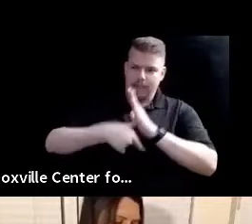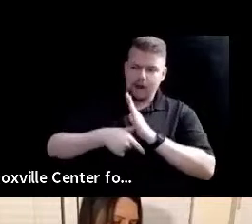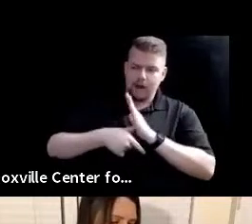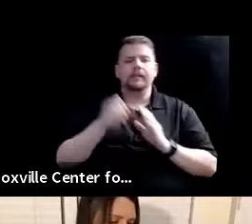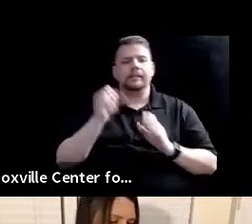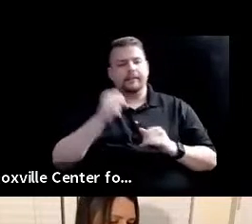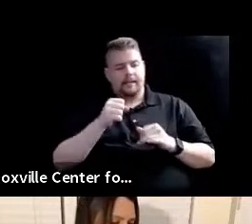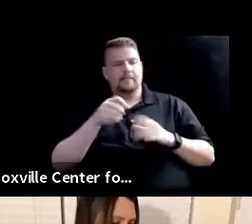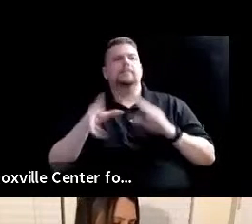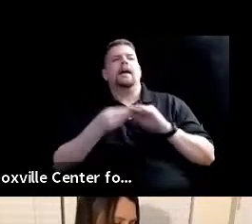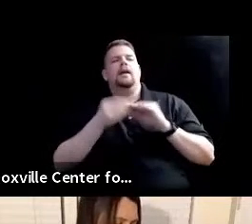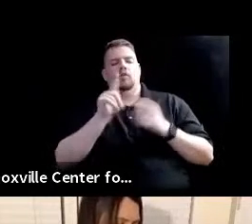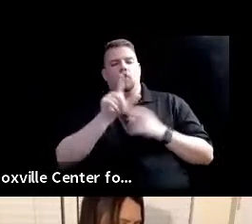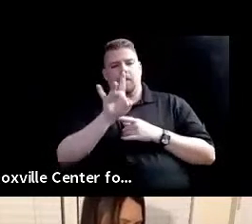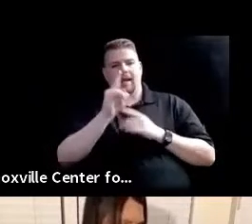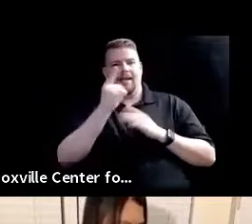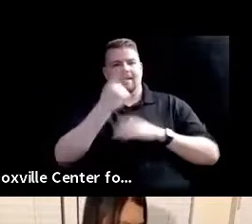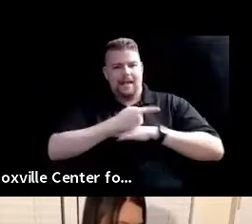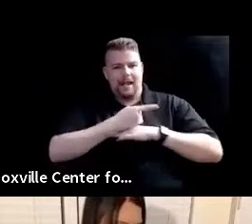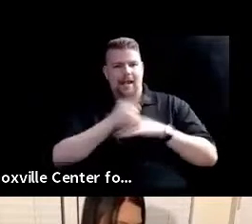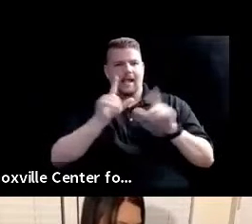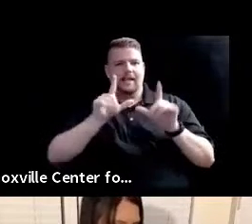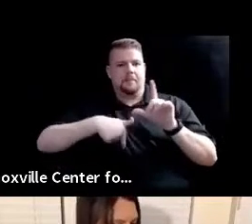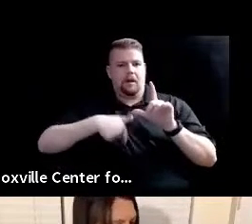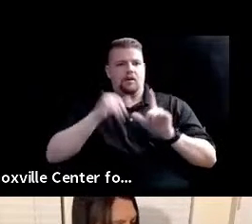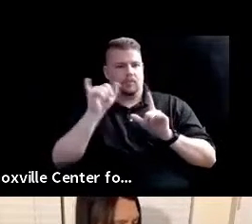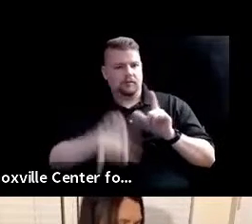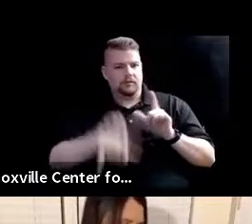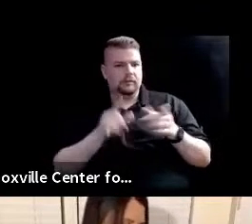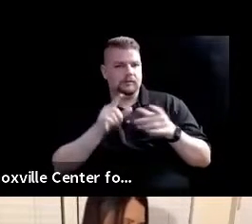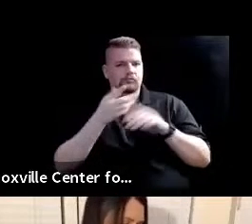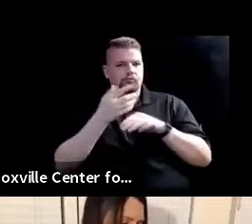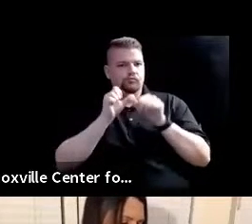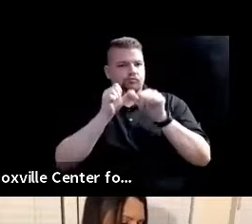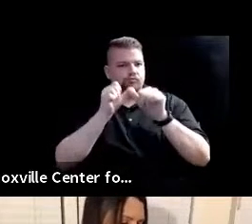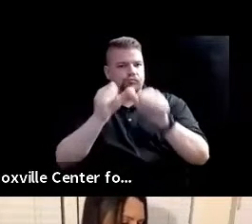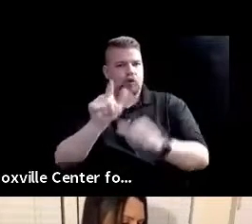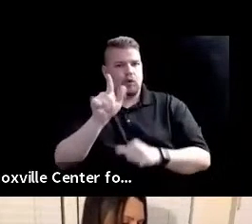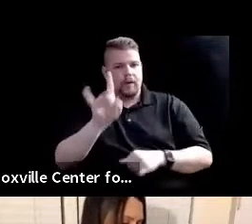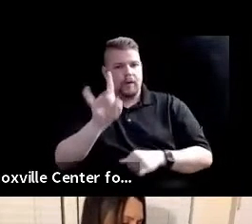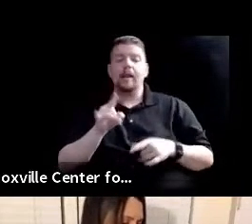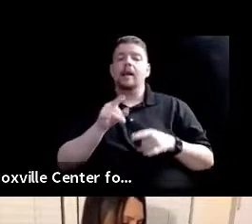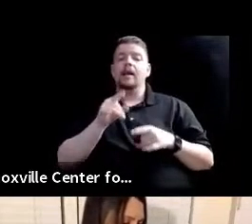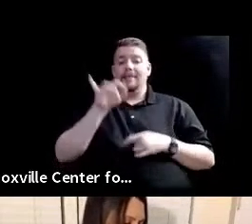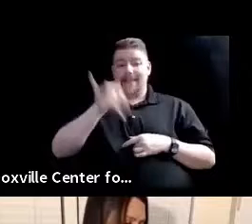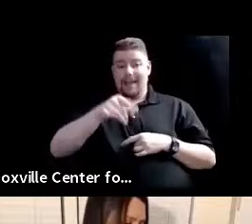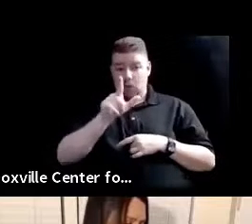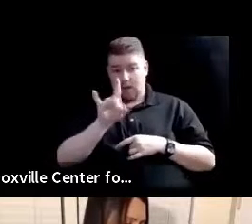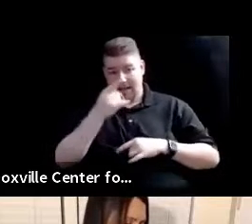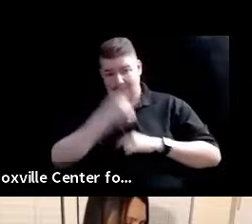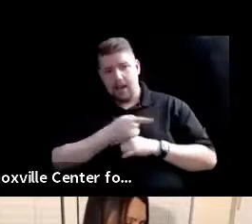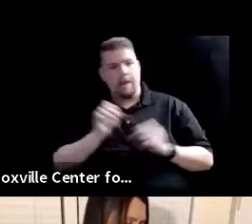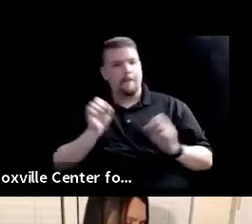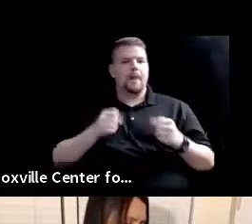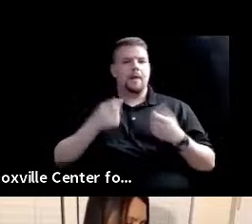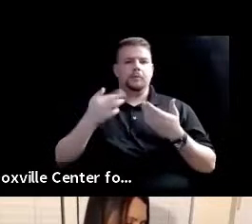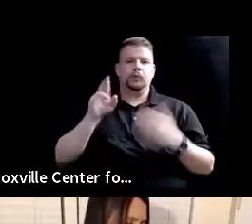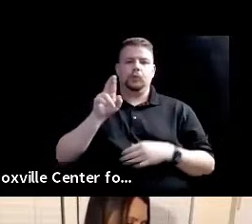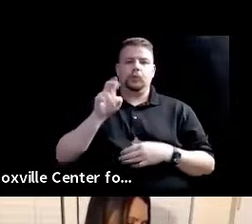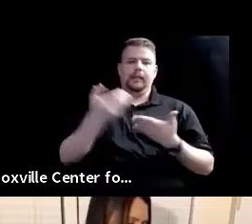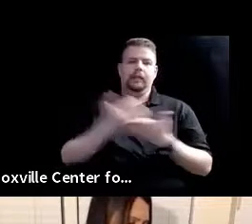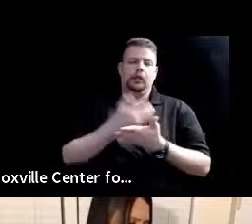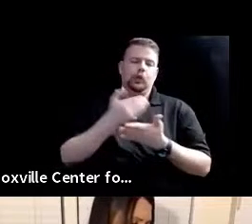23rd. 28-day expiration. 28 with- day from whatever the Right, the with effect possible from renewal. November 25th, which I believe that's right,